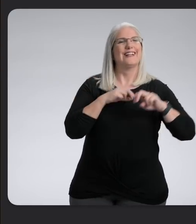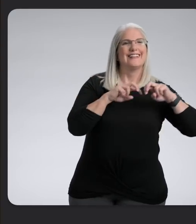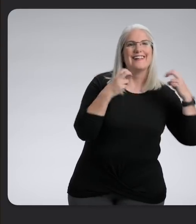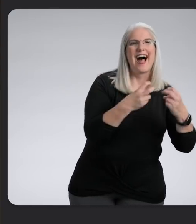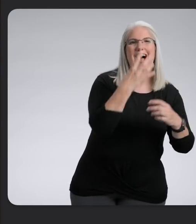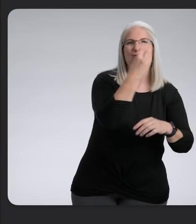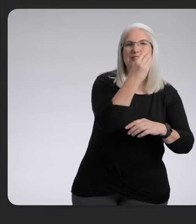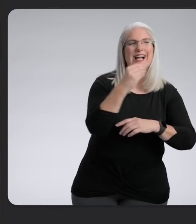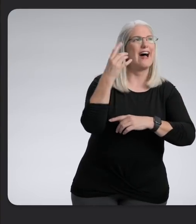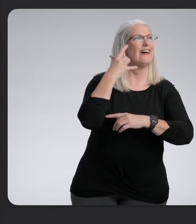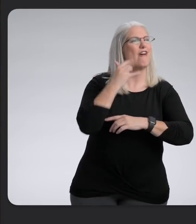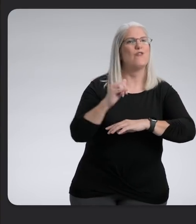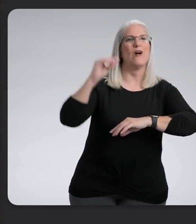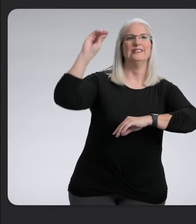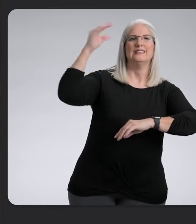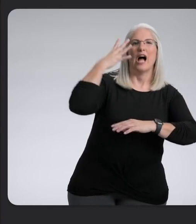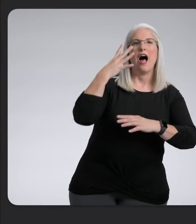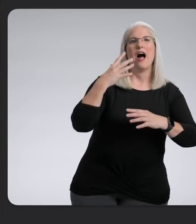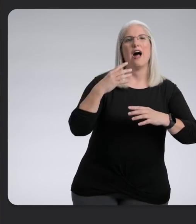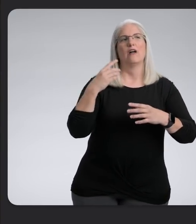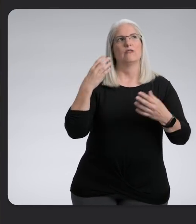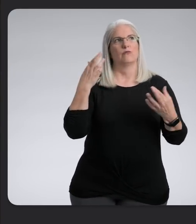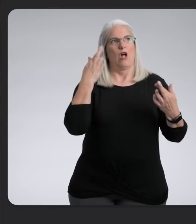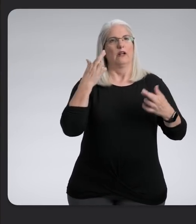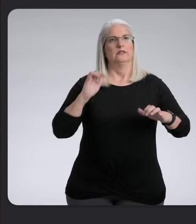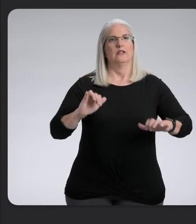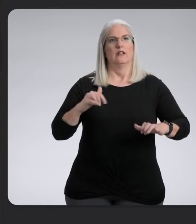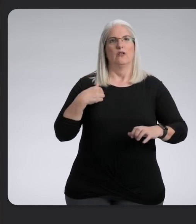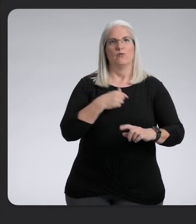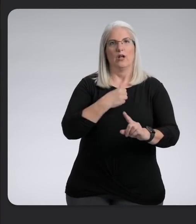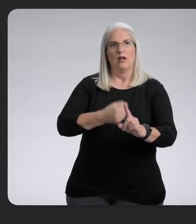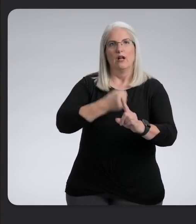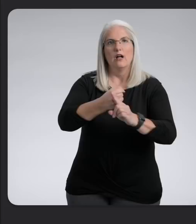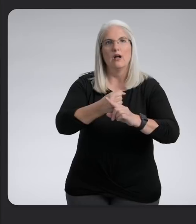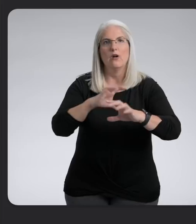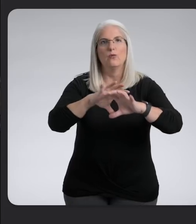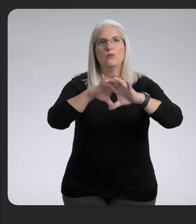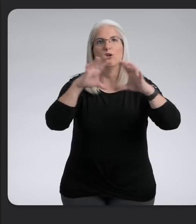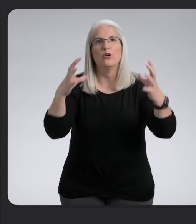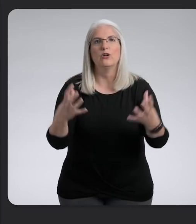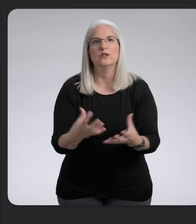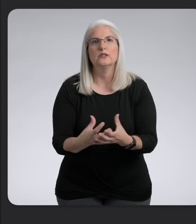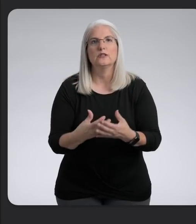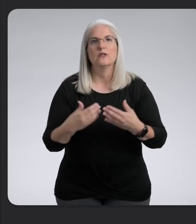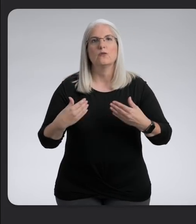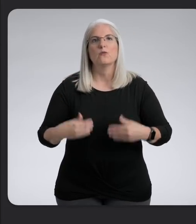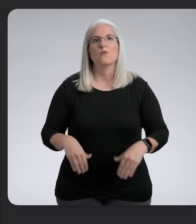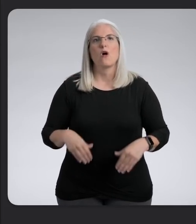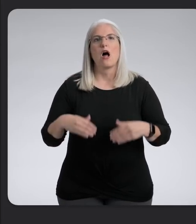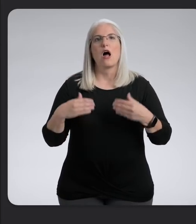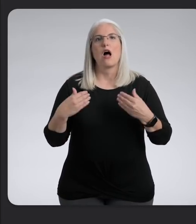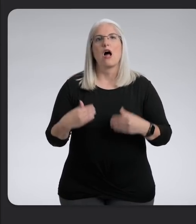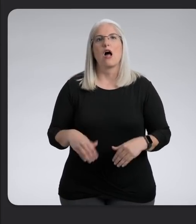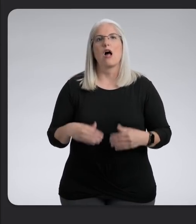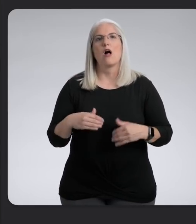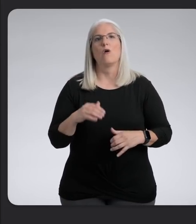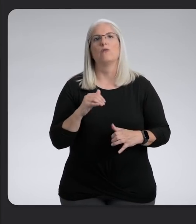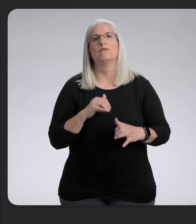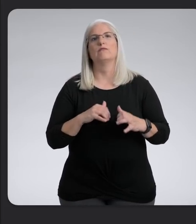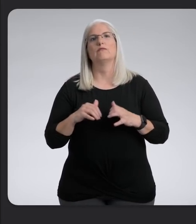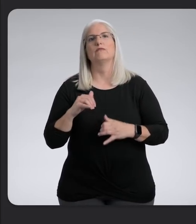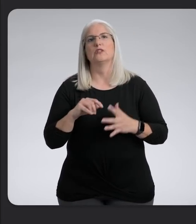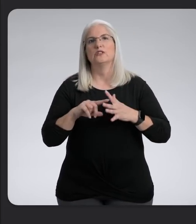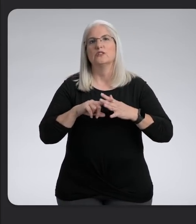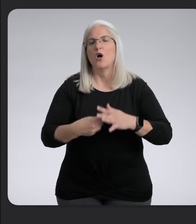where it dawned on us the Corey app was going to have an impact on so many people's hearts around the world. This is the start of something incredible. It's